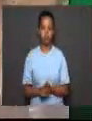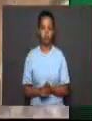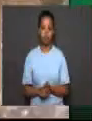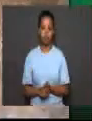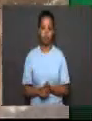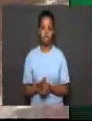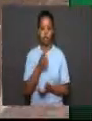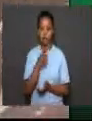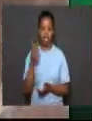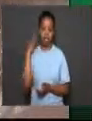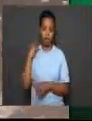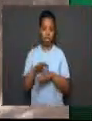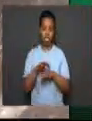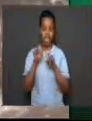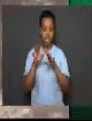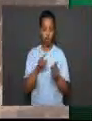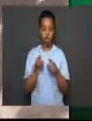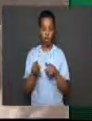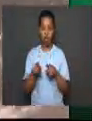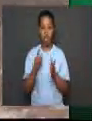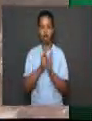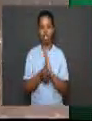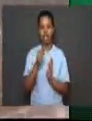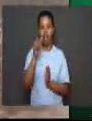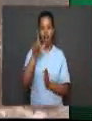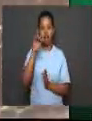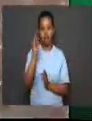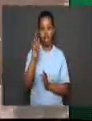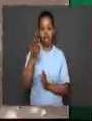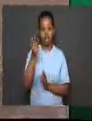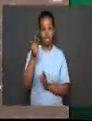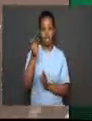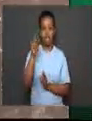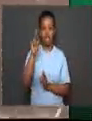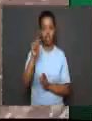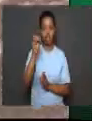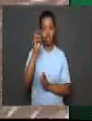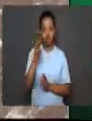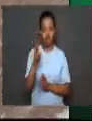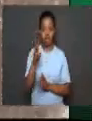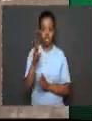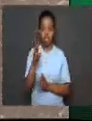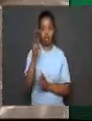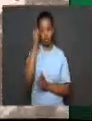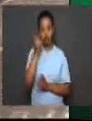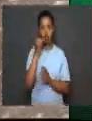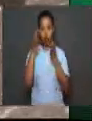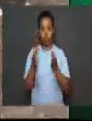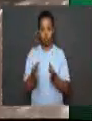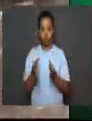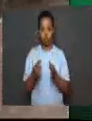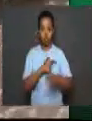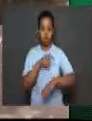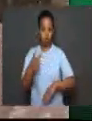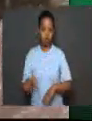some reptiles, such as alligators, have their sex determined by the temperatures at which